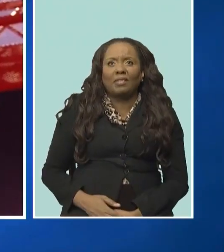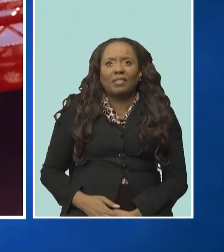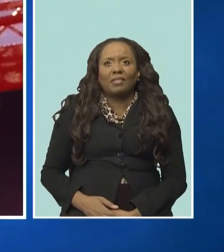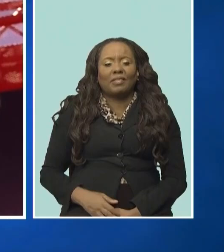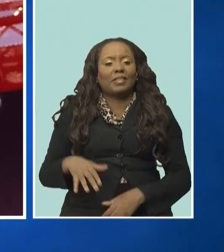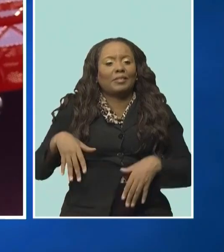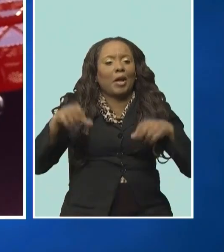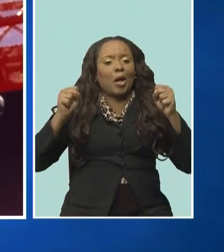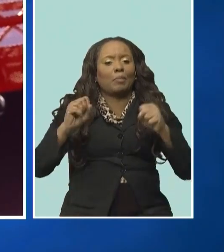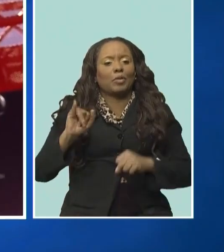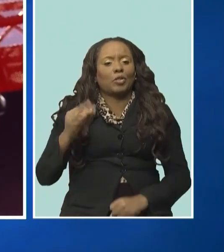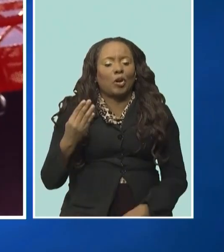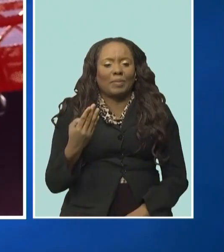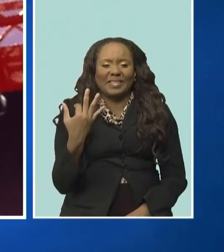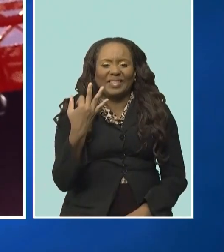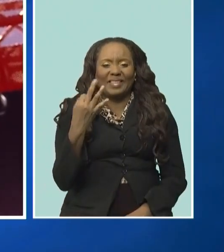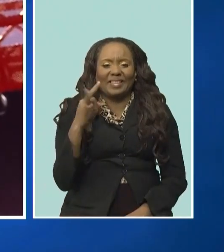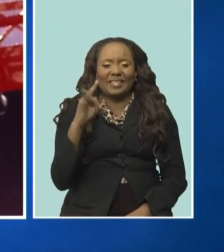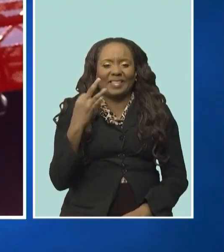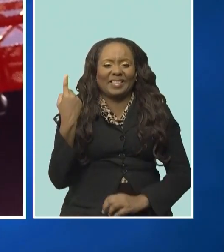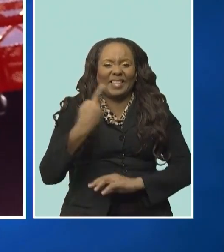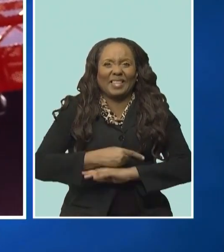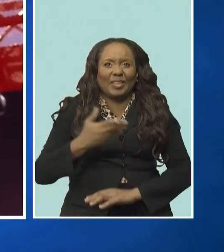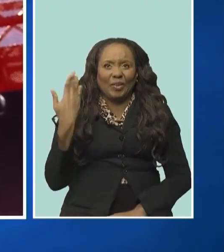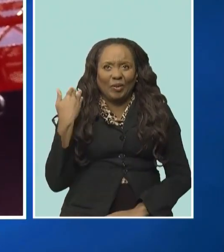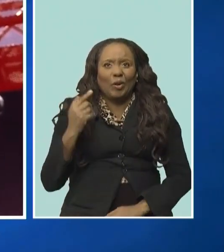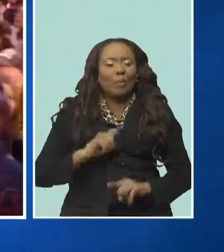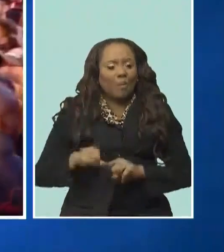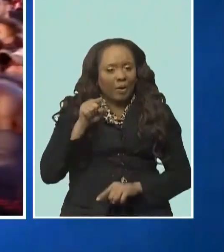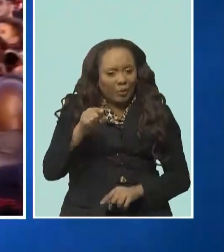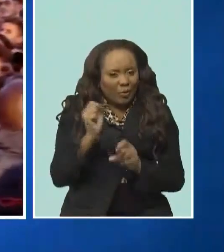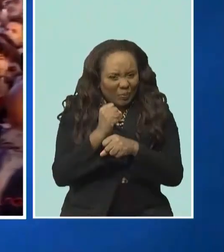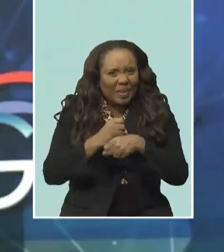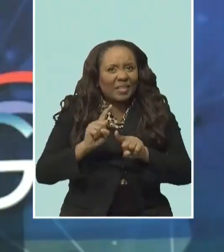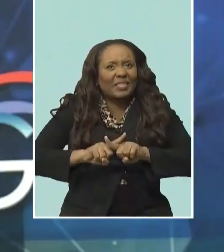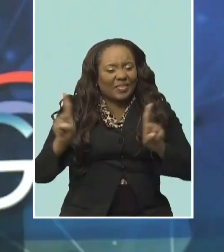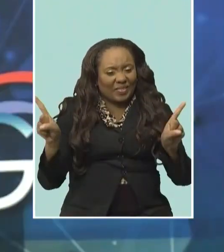days, but we want you to make the difference.